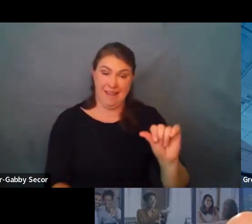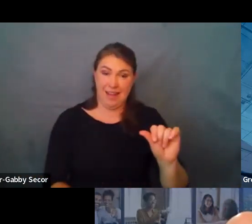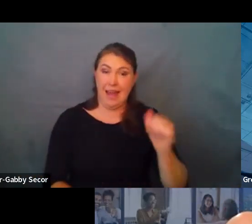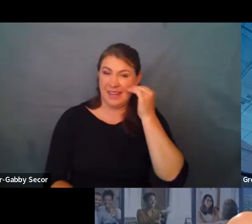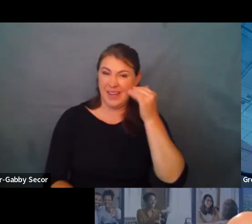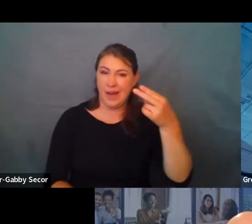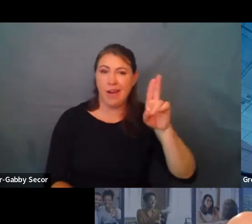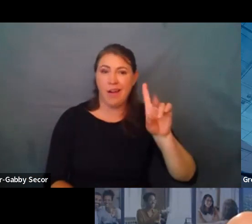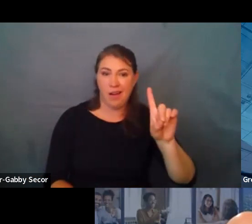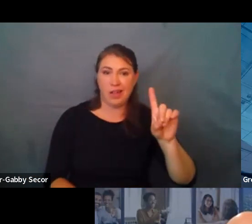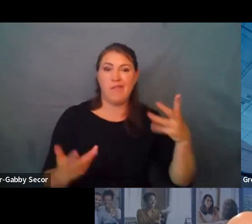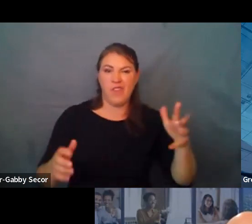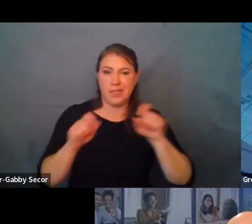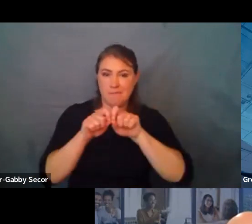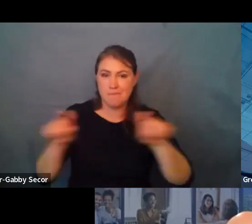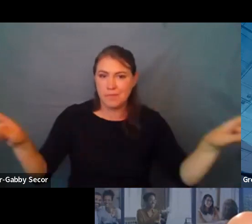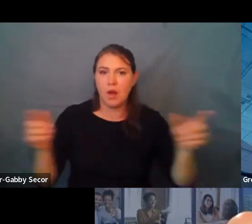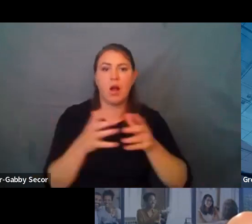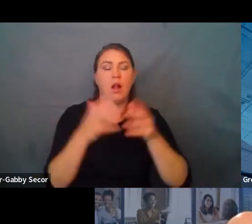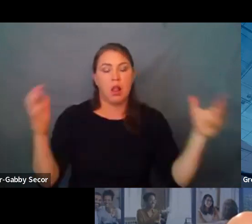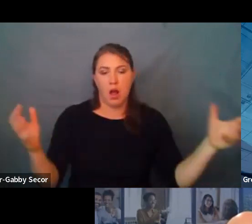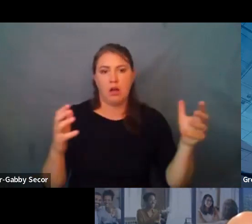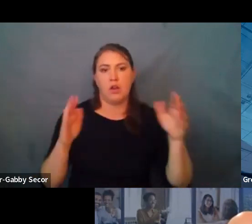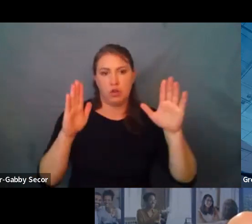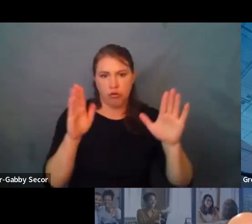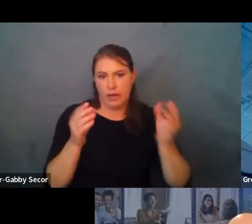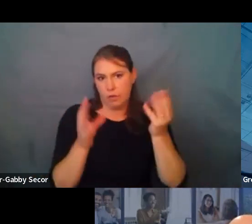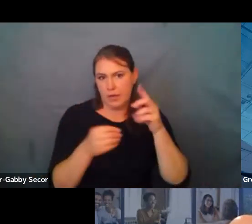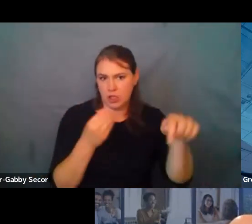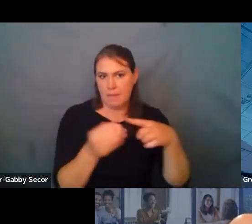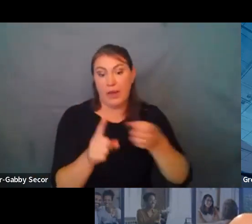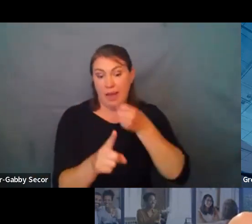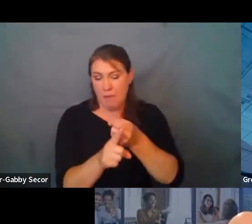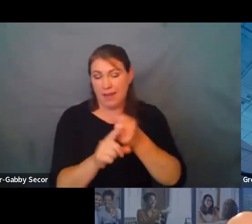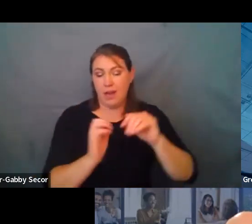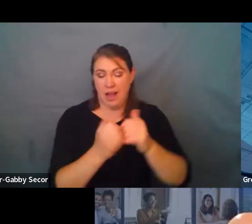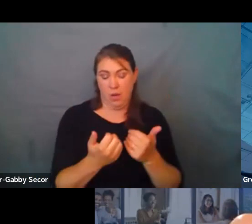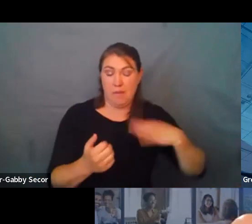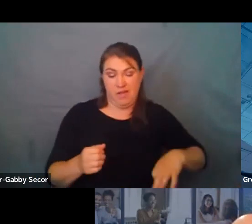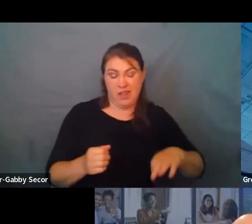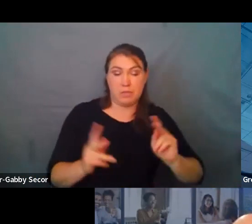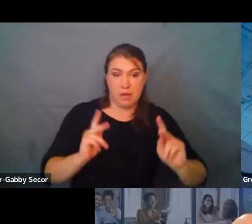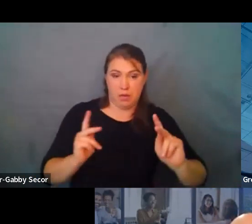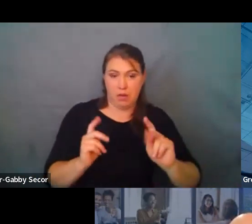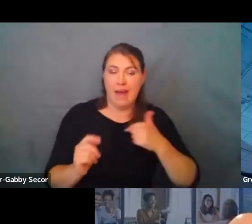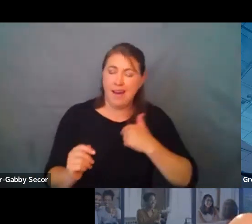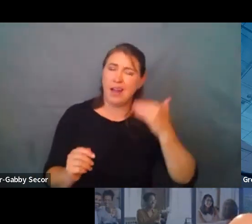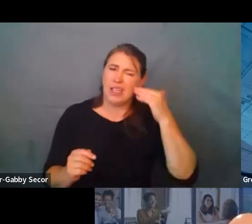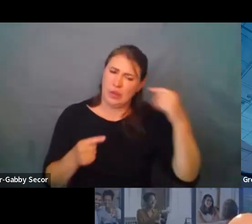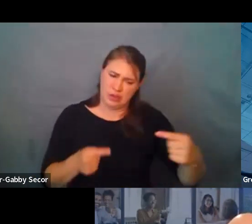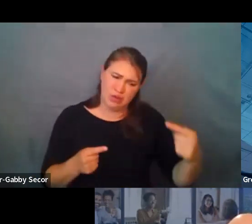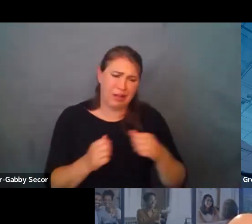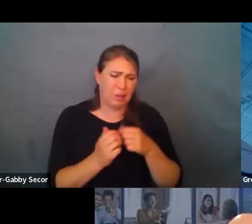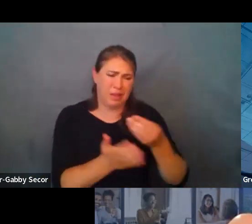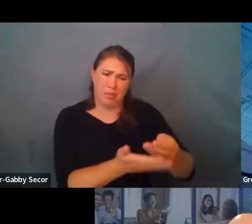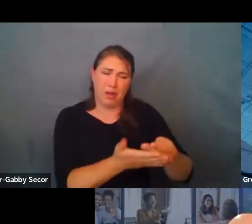data and some reports on the aggregate impact of housing counseling, but, housing counseling agencies themselves, and again, I know that they're struggling with limited budgets, but